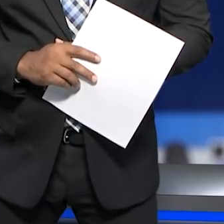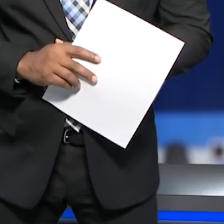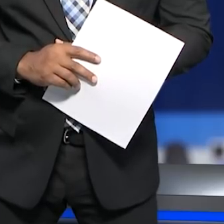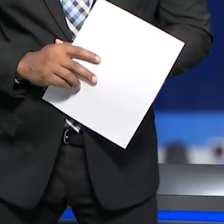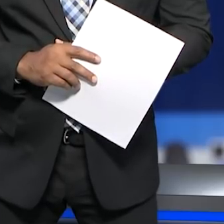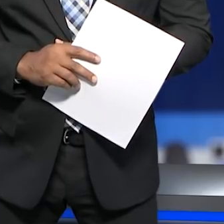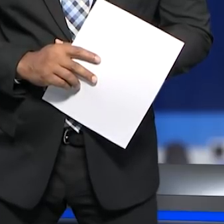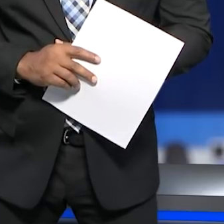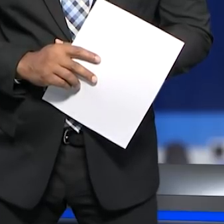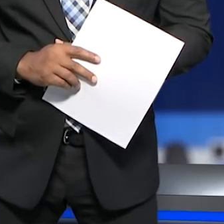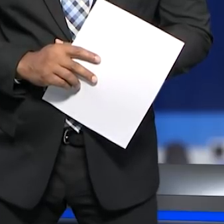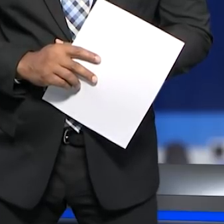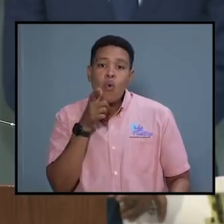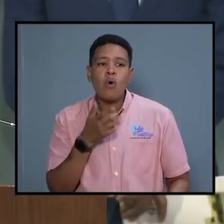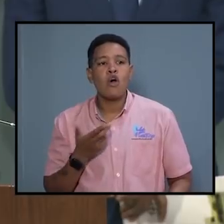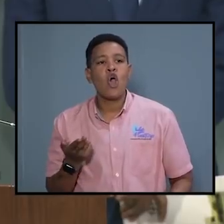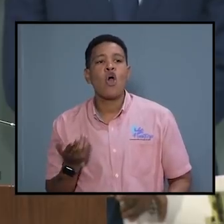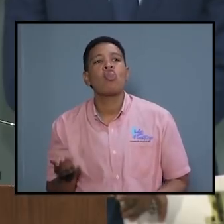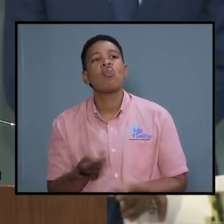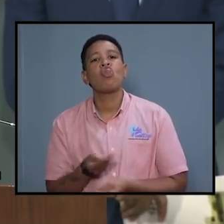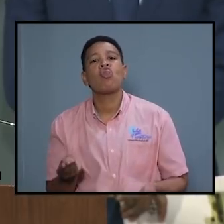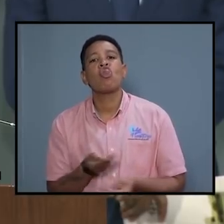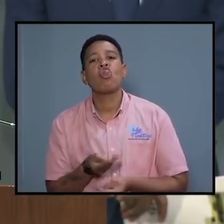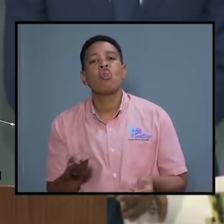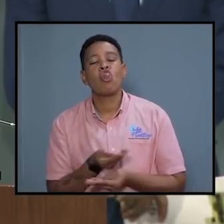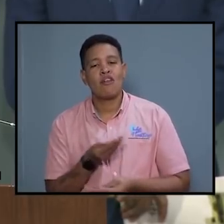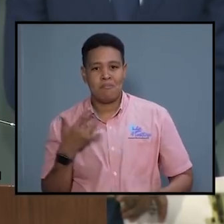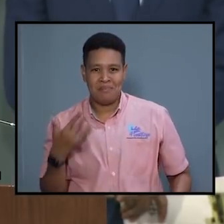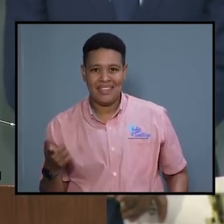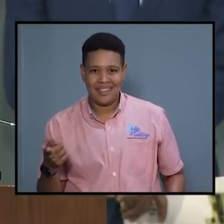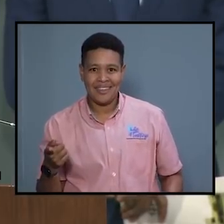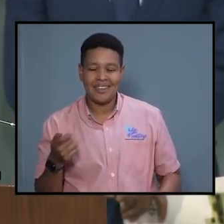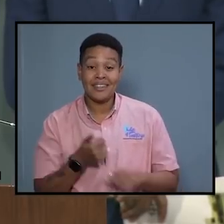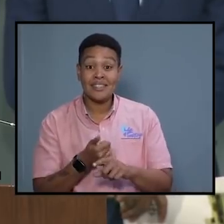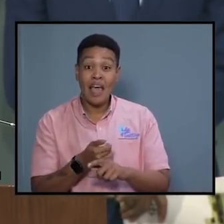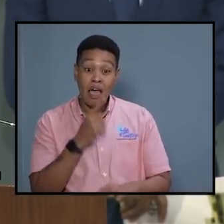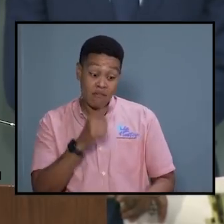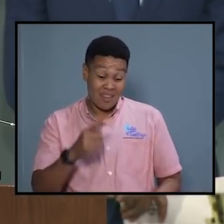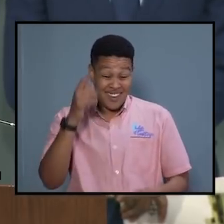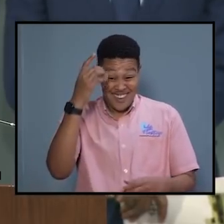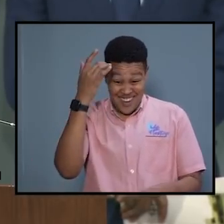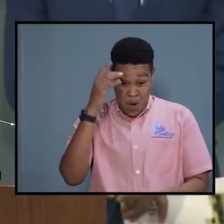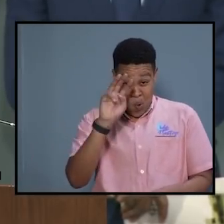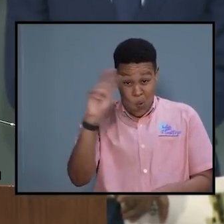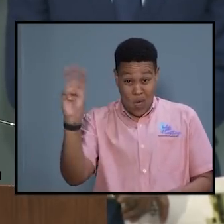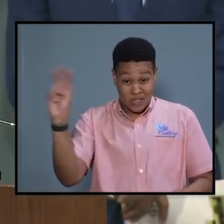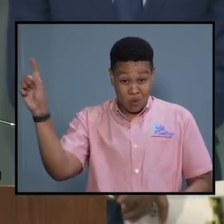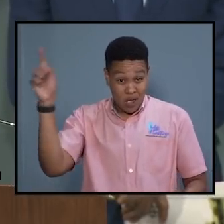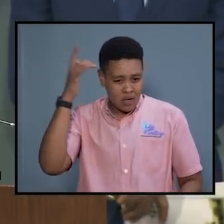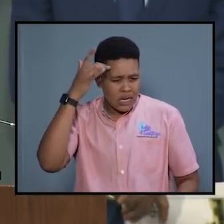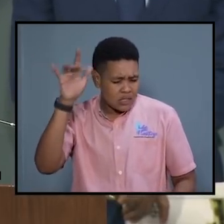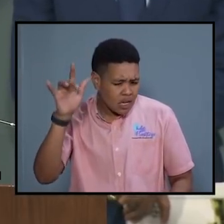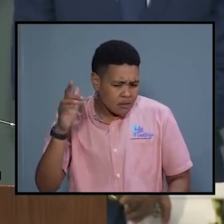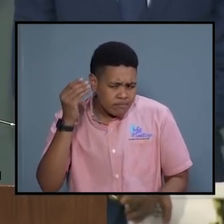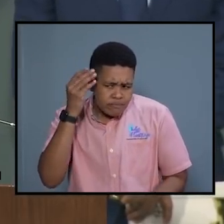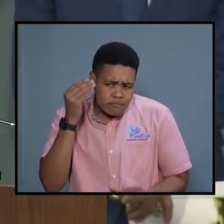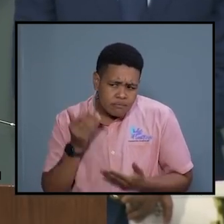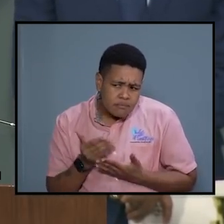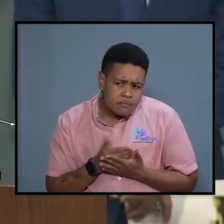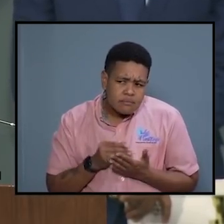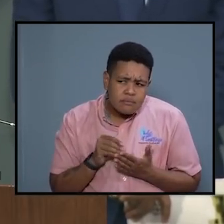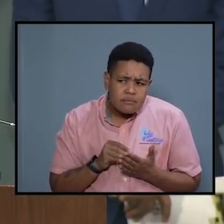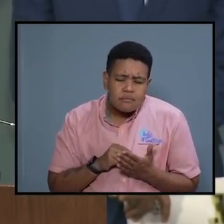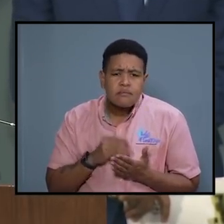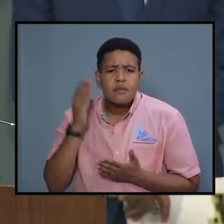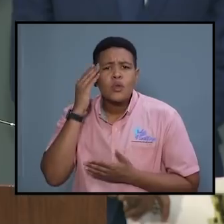illegal arms trade in Mountain View. In Westmoreland, intelligence has led to the arrest of persons within the past few days in